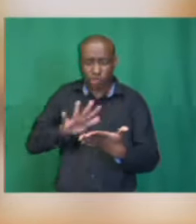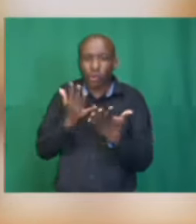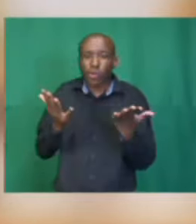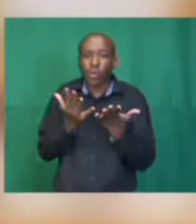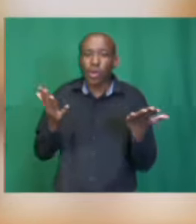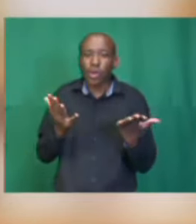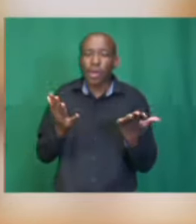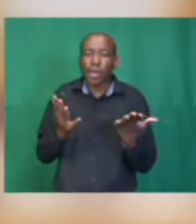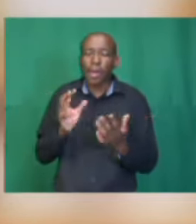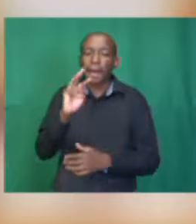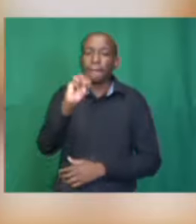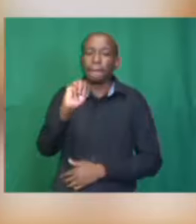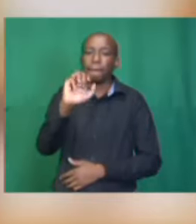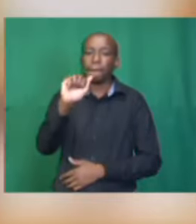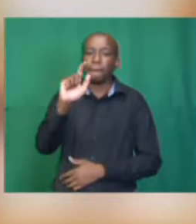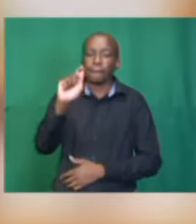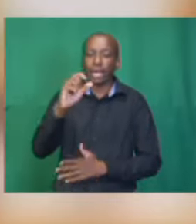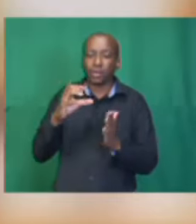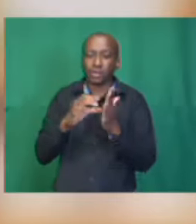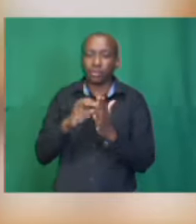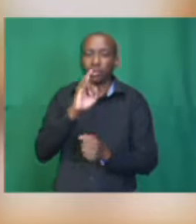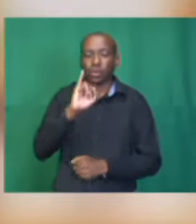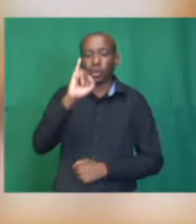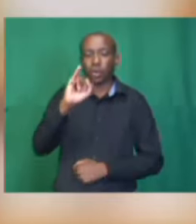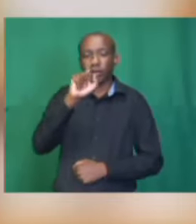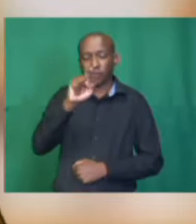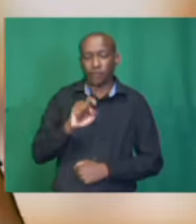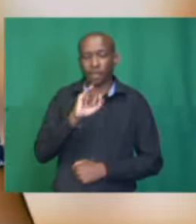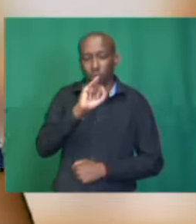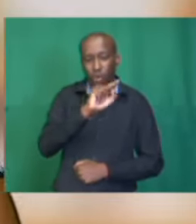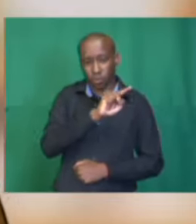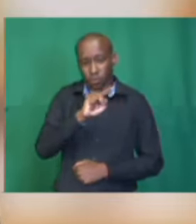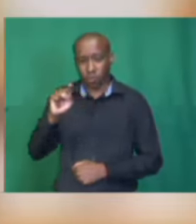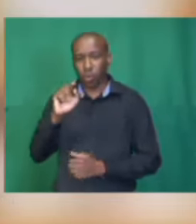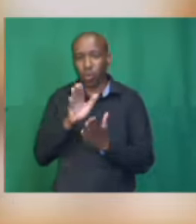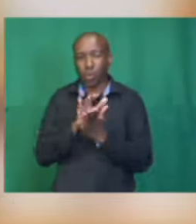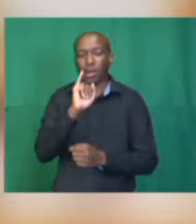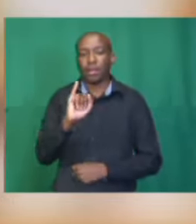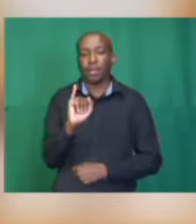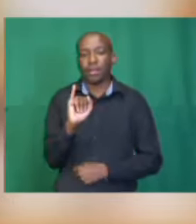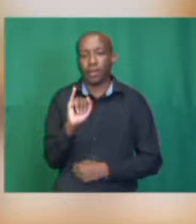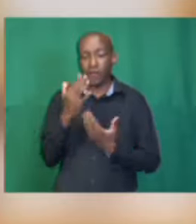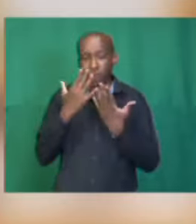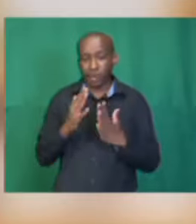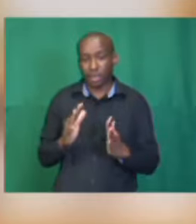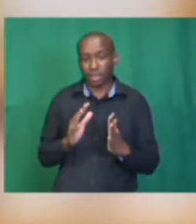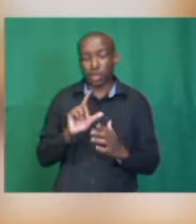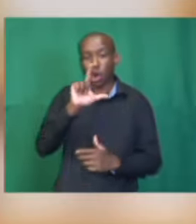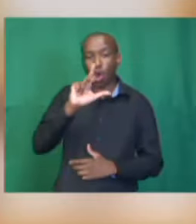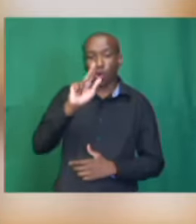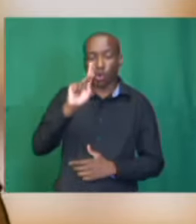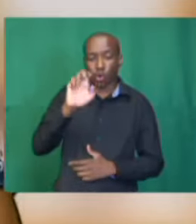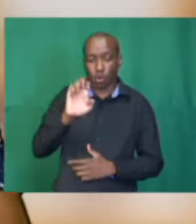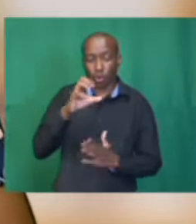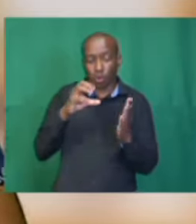book of Matthew, chapter 21, verse 1 to 11. It is also found in the book of Luke,